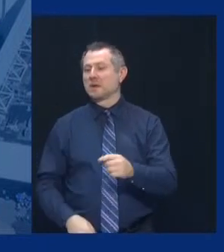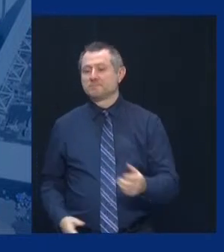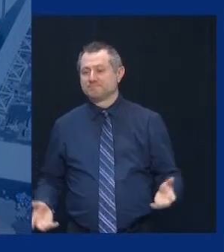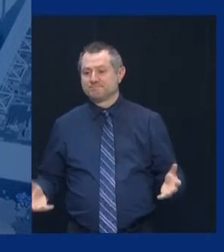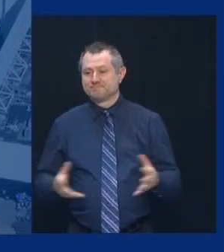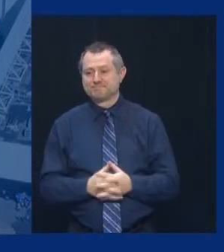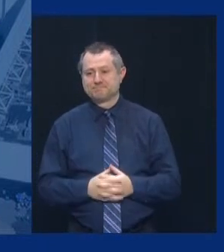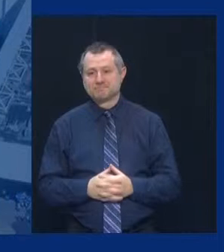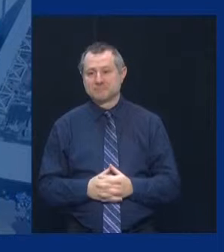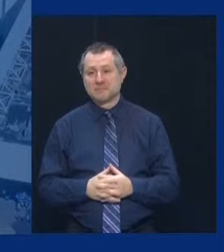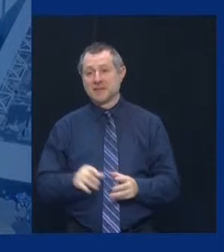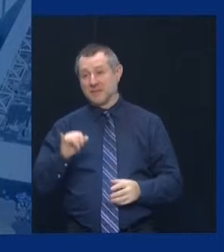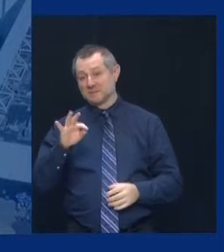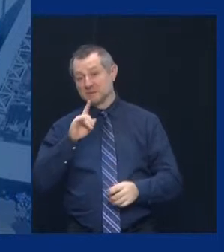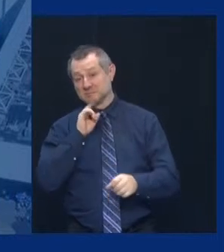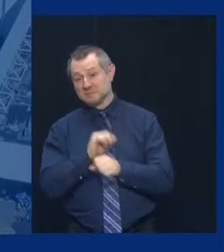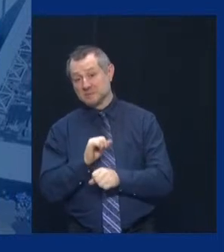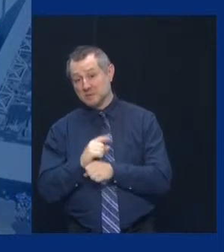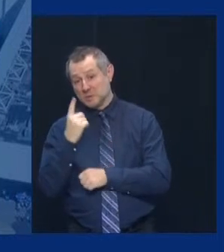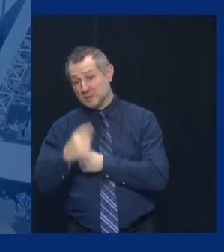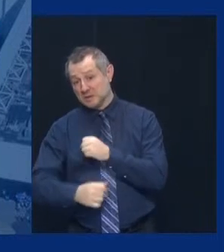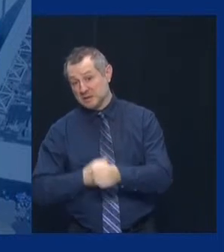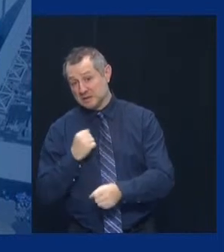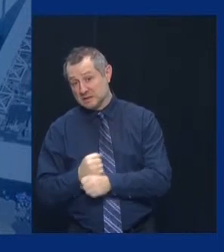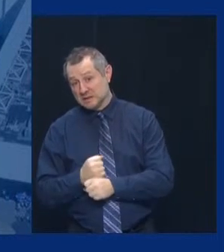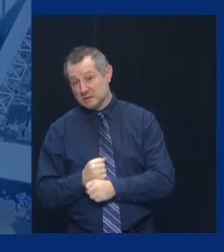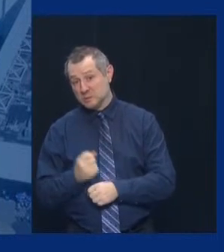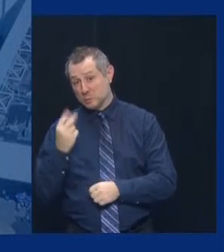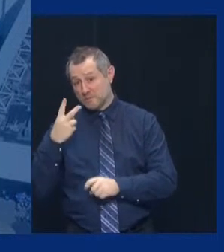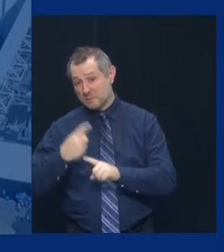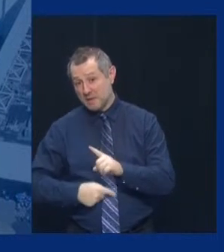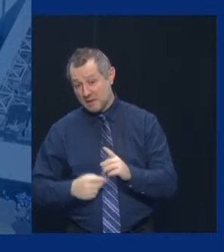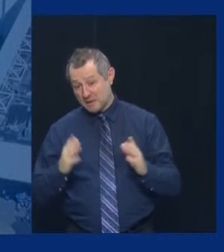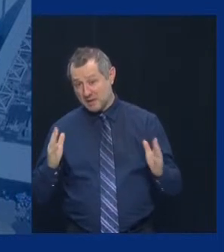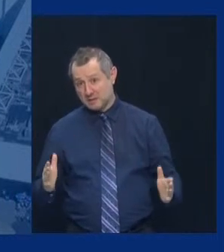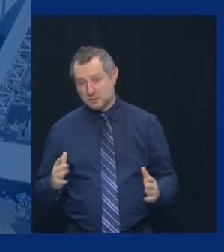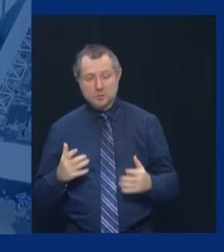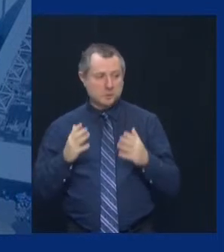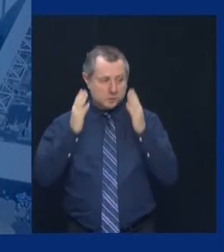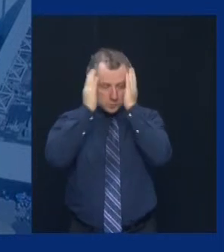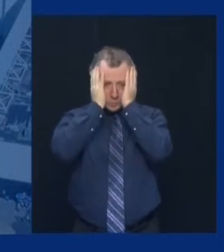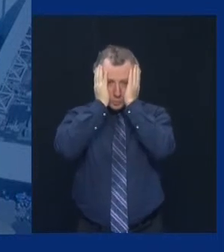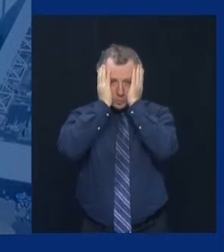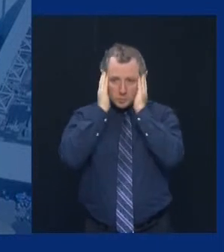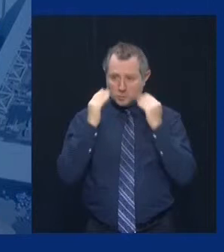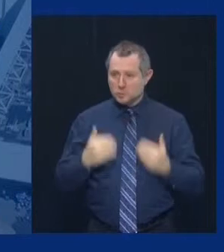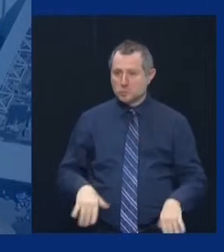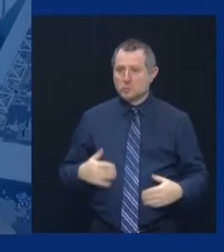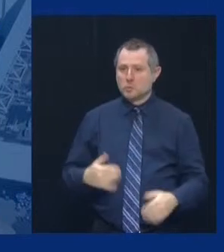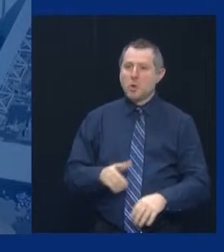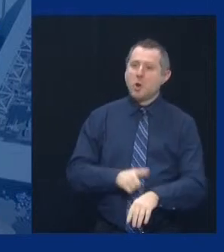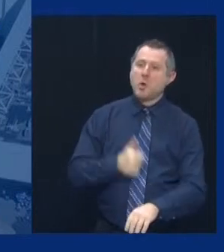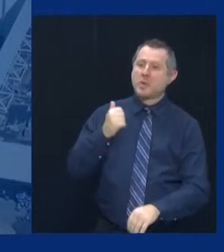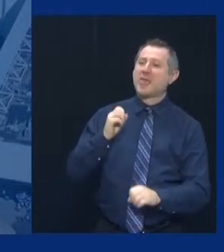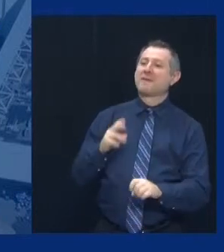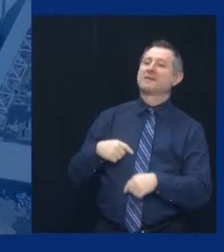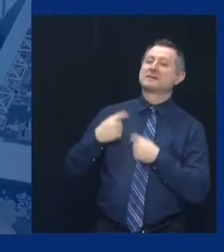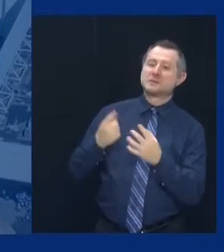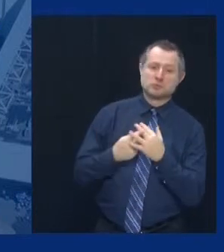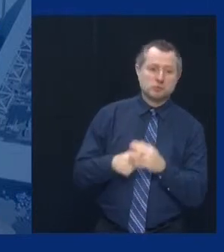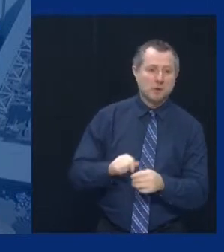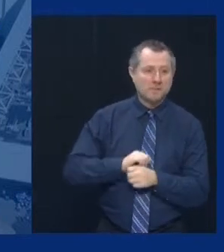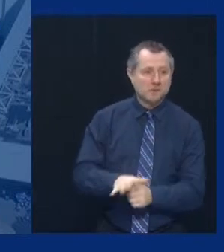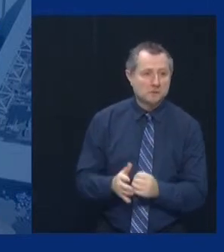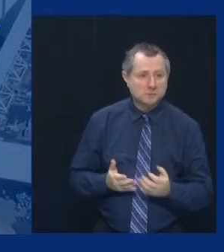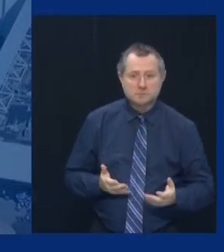If it goes to 12 months, that means a longer period than since this began. That is not